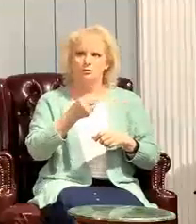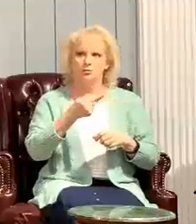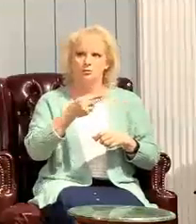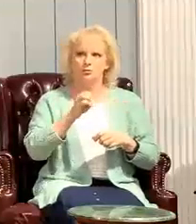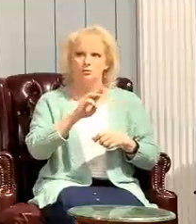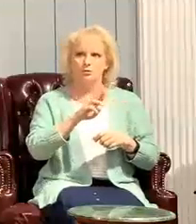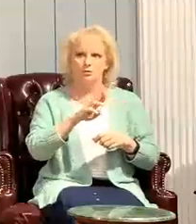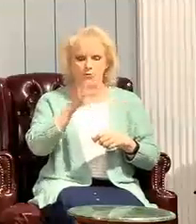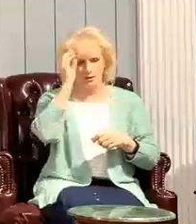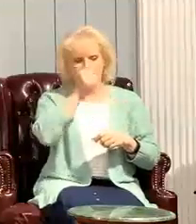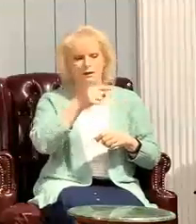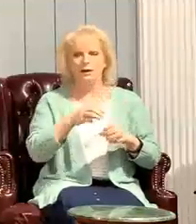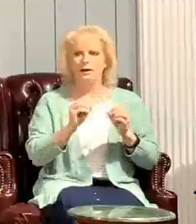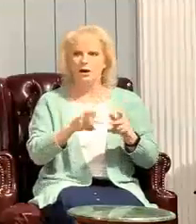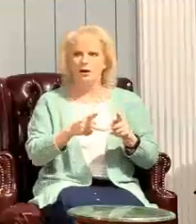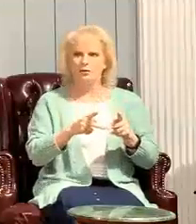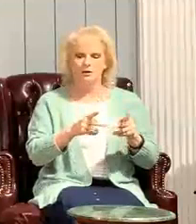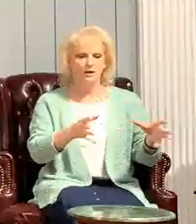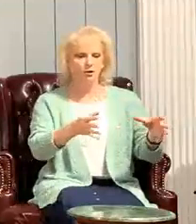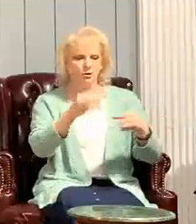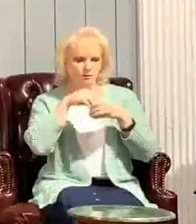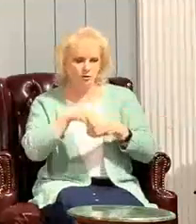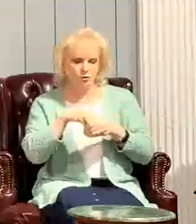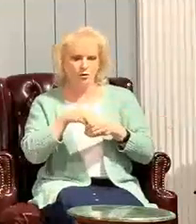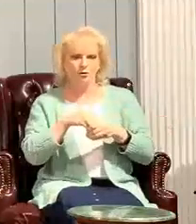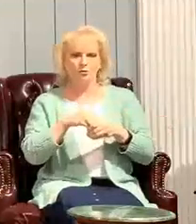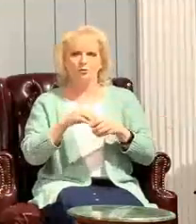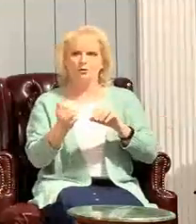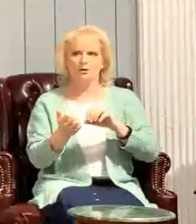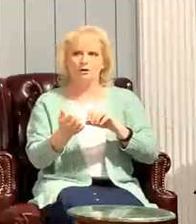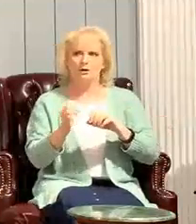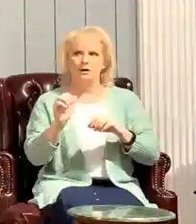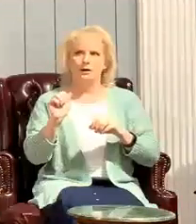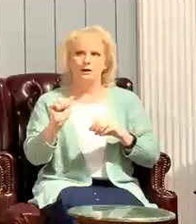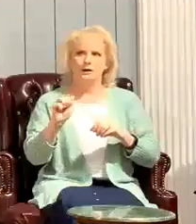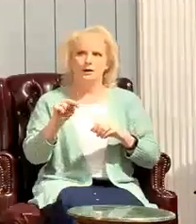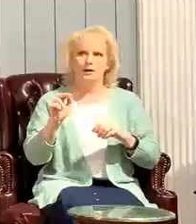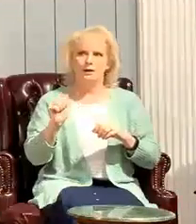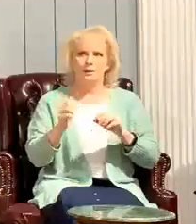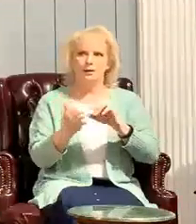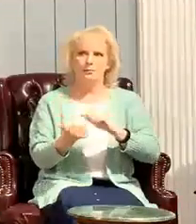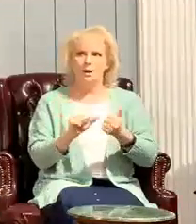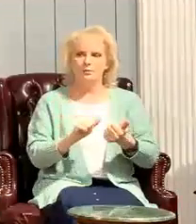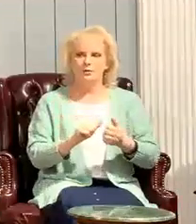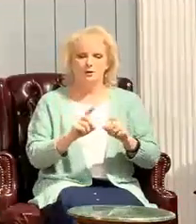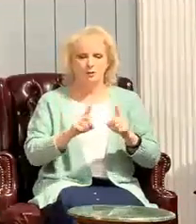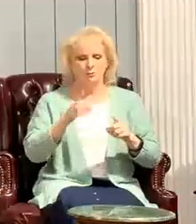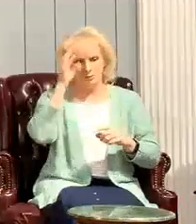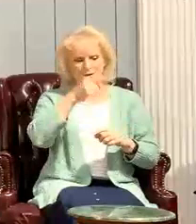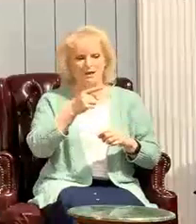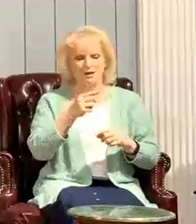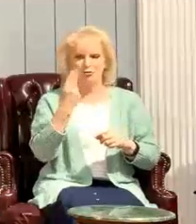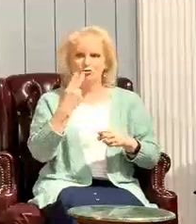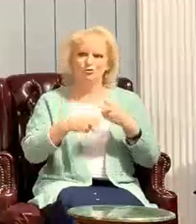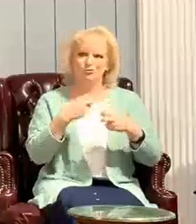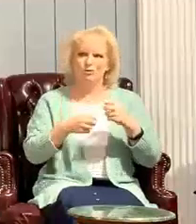He could have, at that time, had he chosen, he could have joined up with the Anabaptists. But Luther had two problems with the Anabaptists.